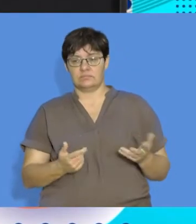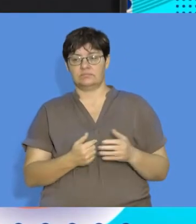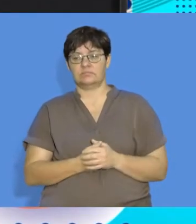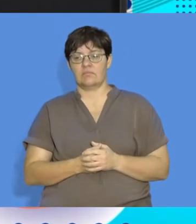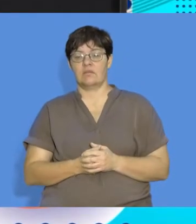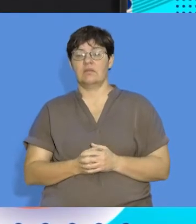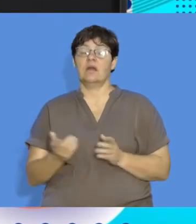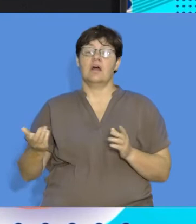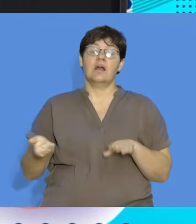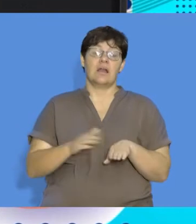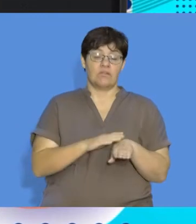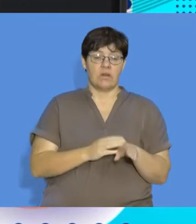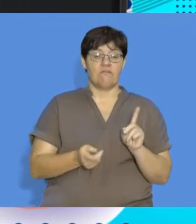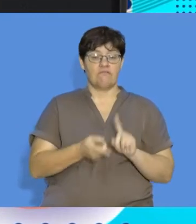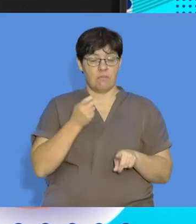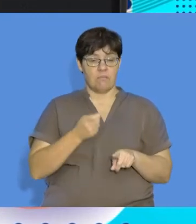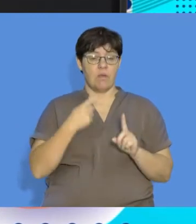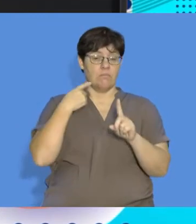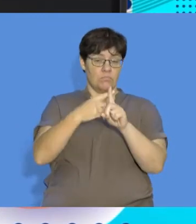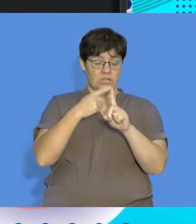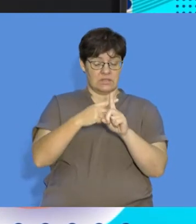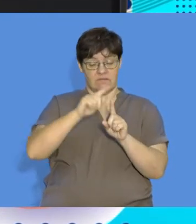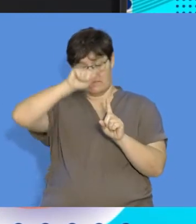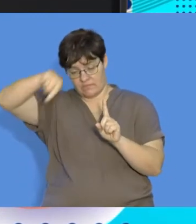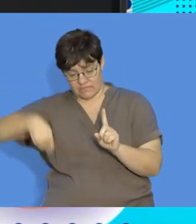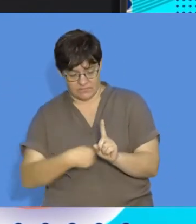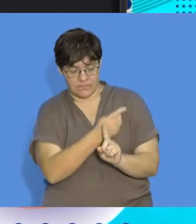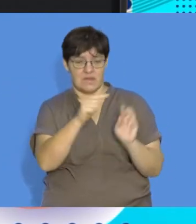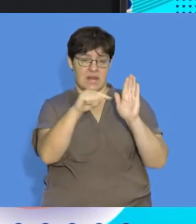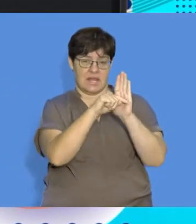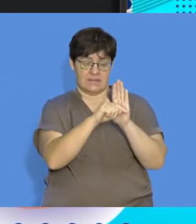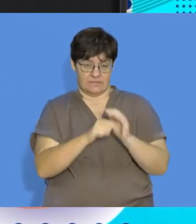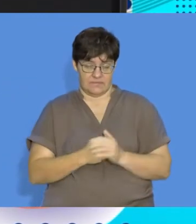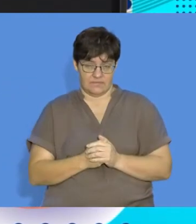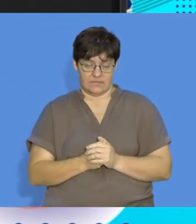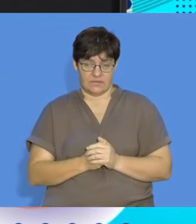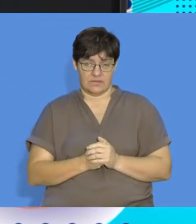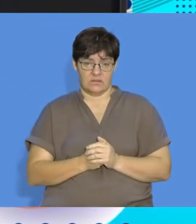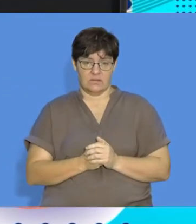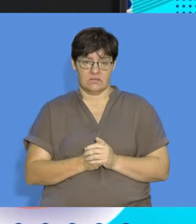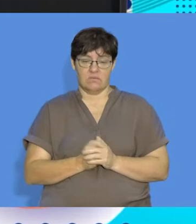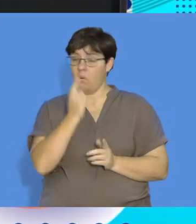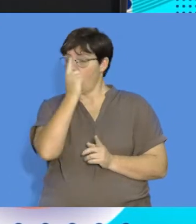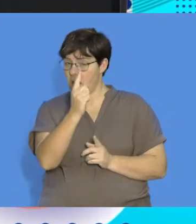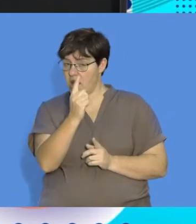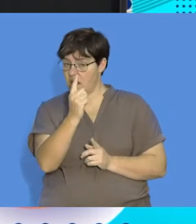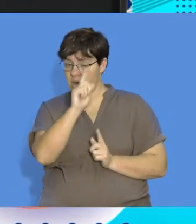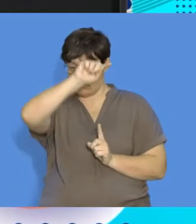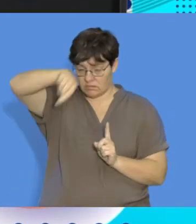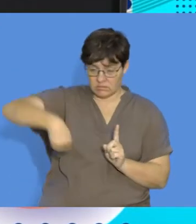convention, current moves from the positive to the negative terminal. So if there is only one path for